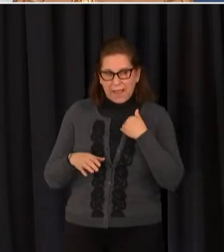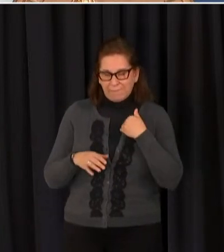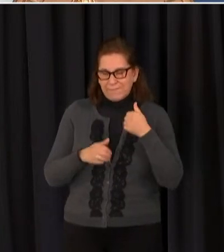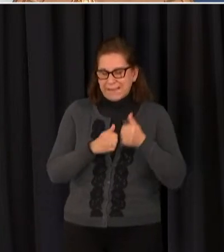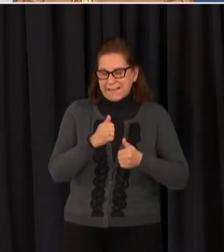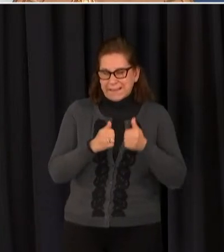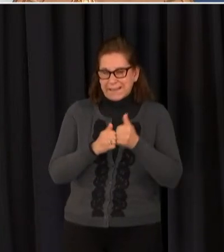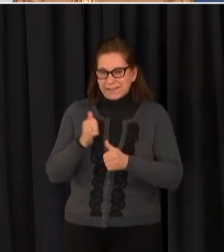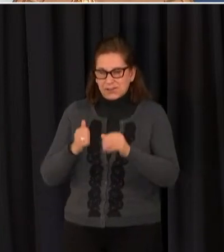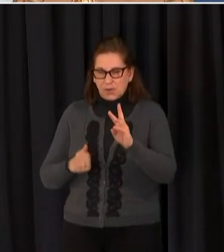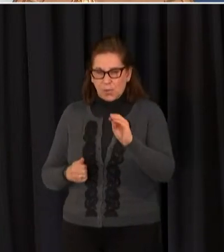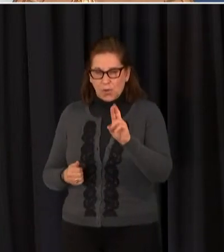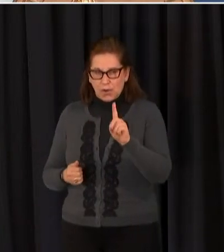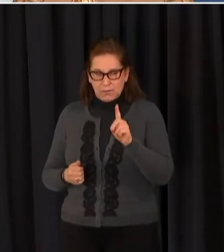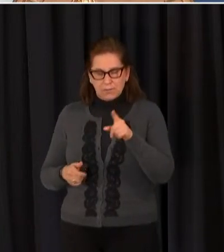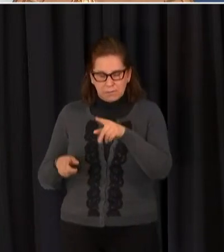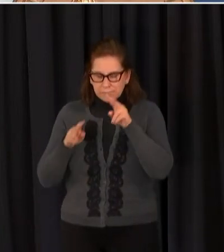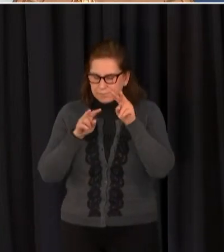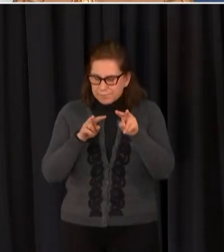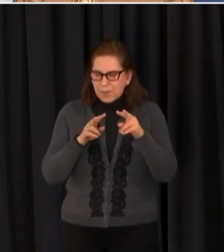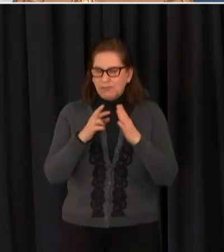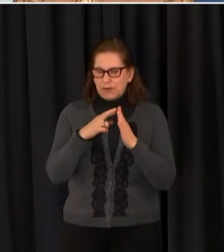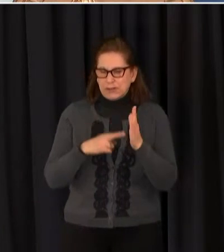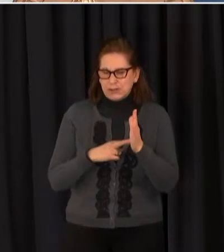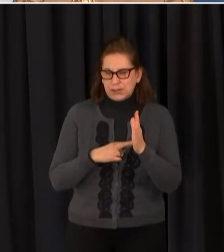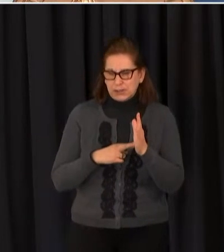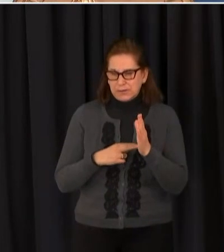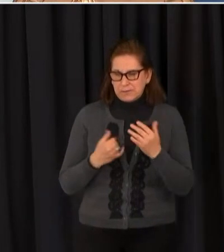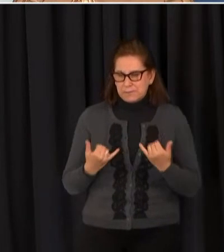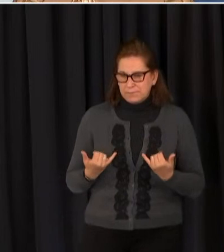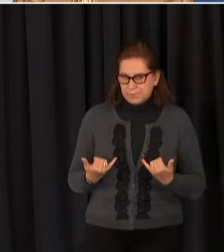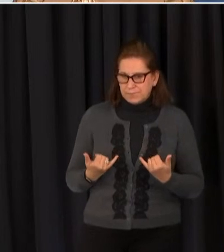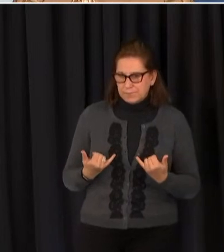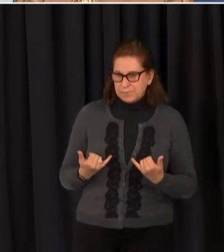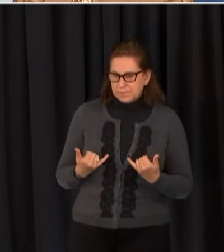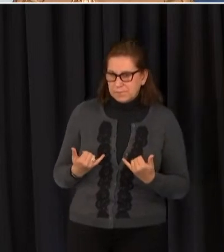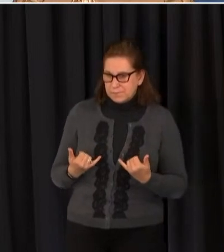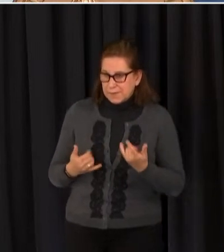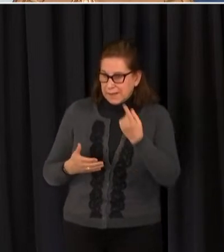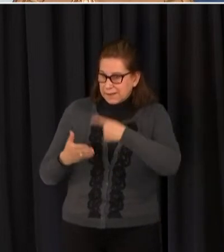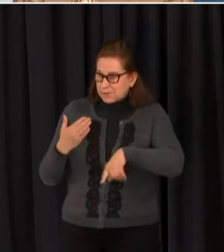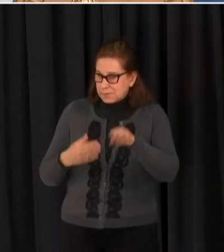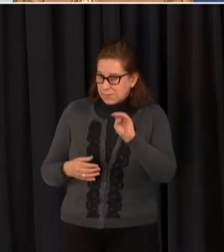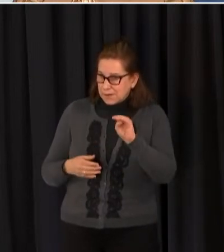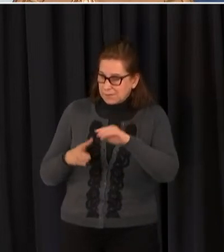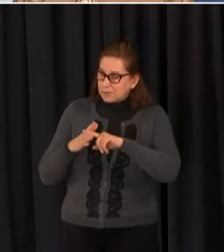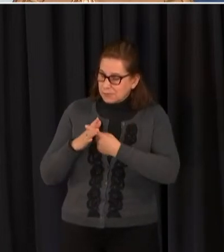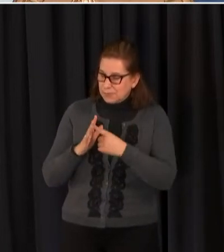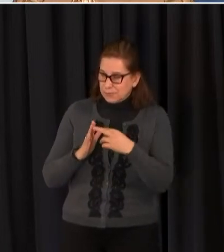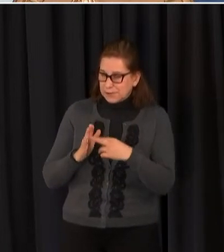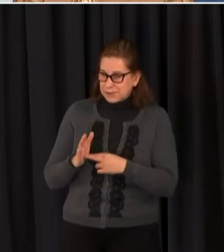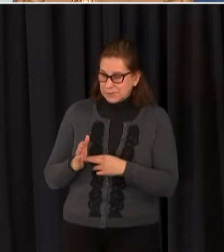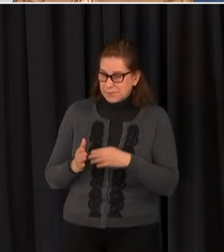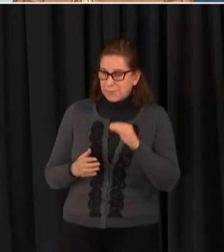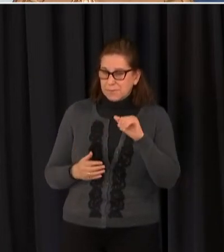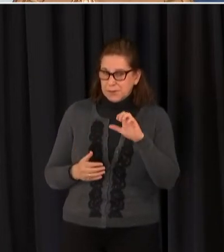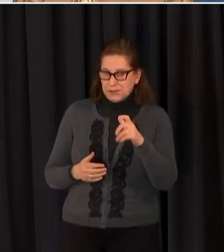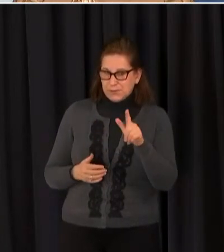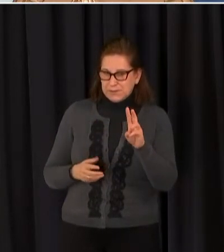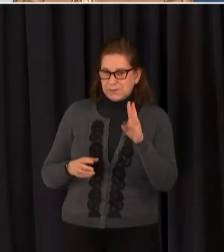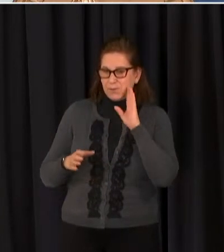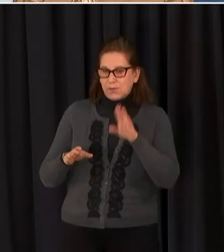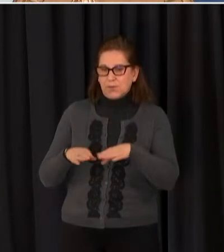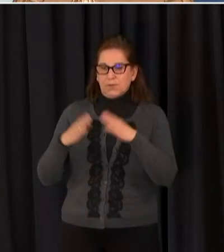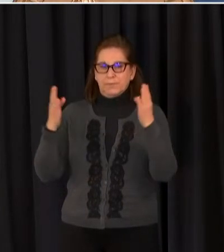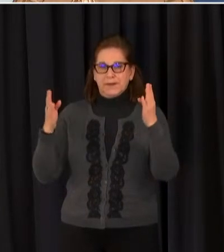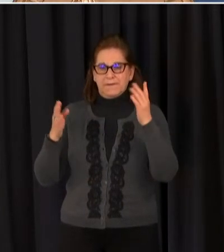these registration times. On Monday, March 22nd, that's next Monday at noon, registration opens